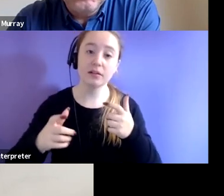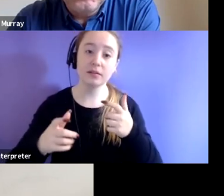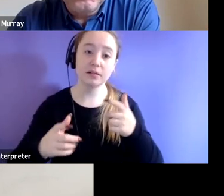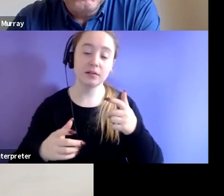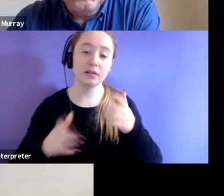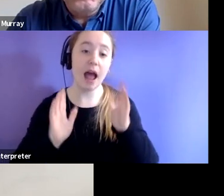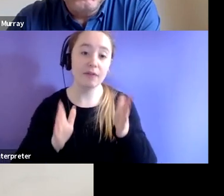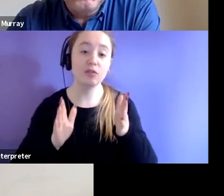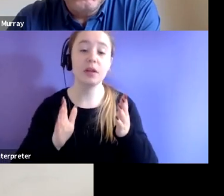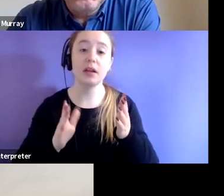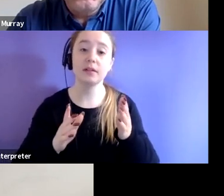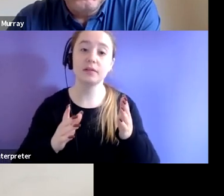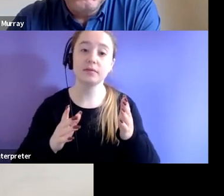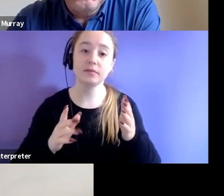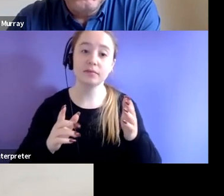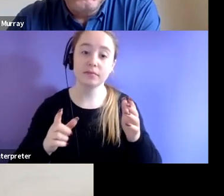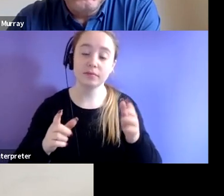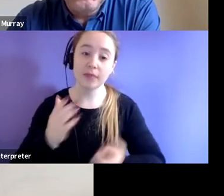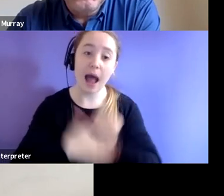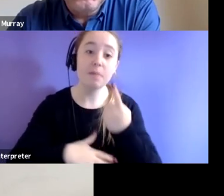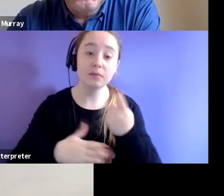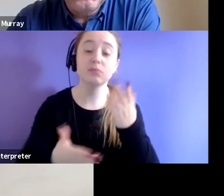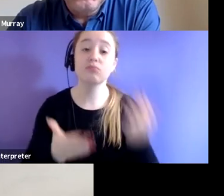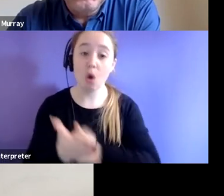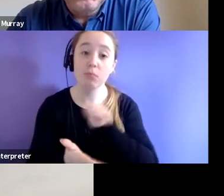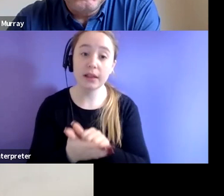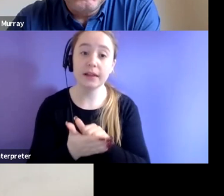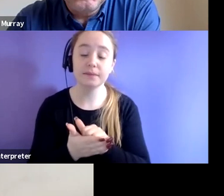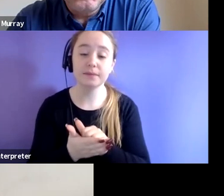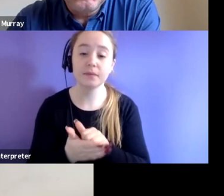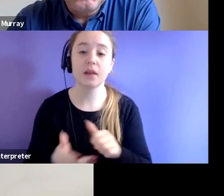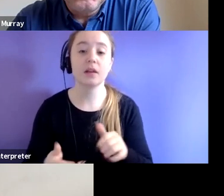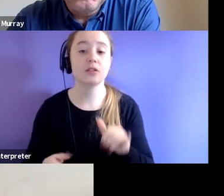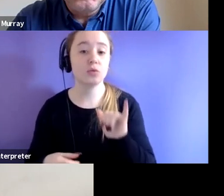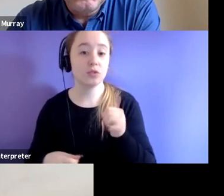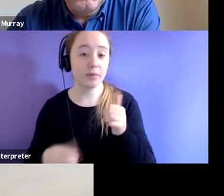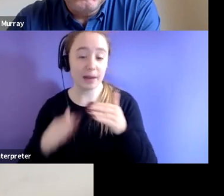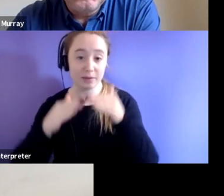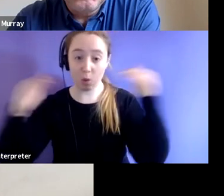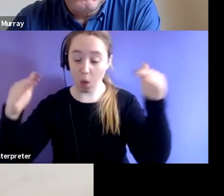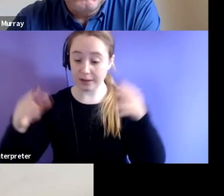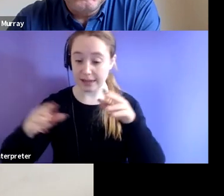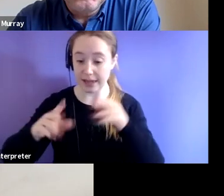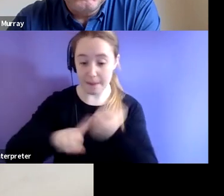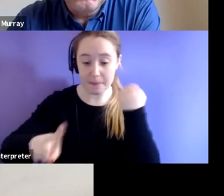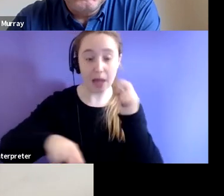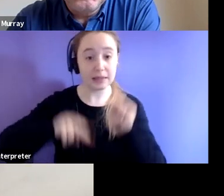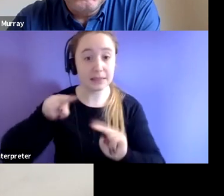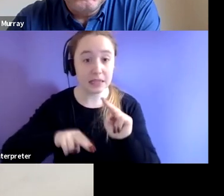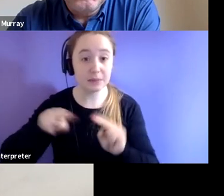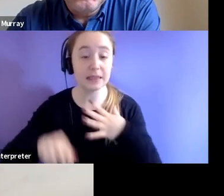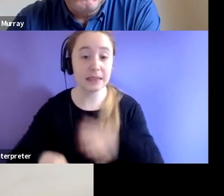enforced properly, because it seems to me quite clear that too often, whether it's doing equality impact assessments or